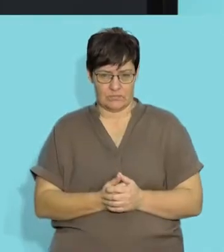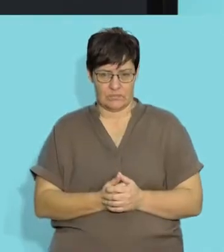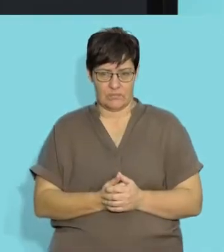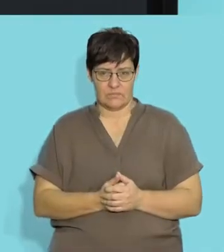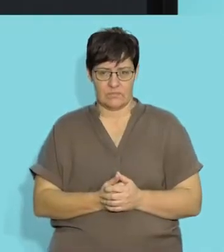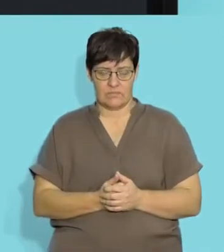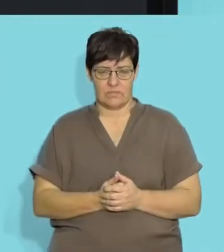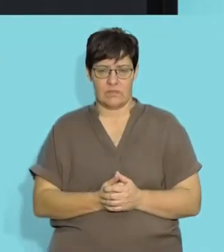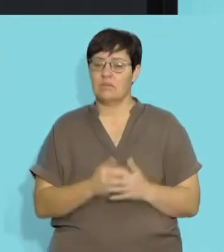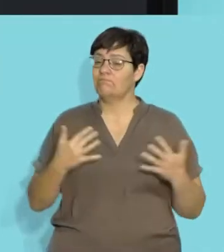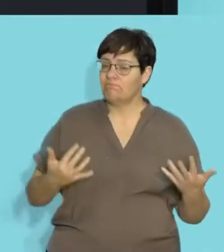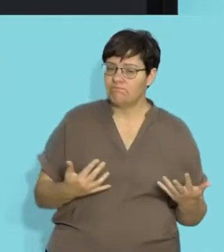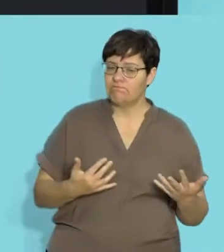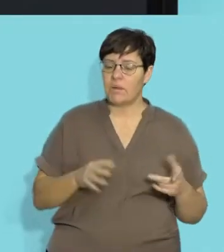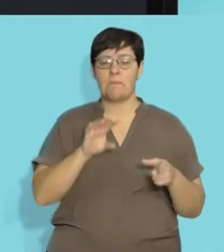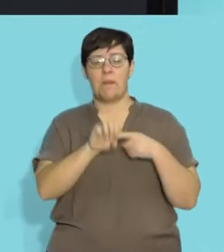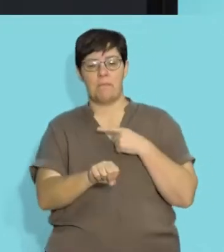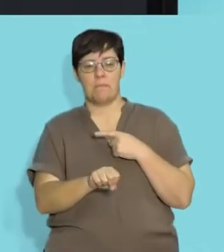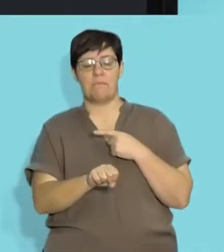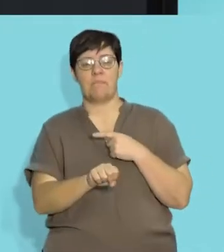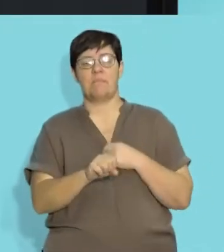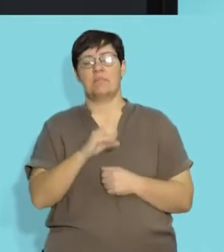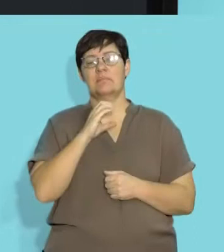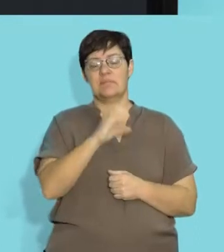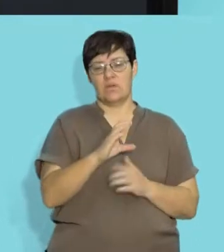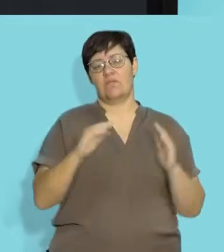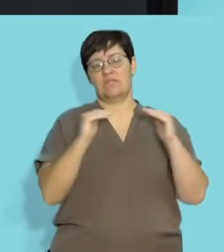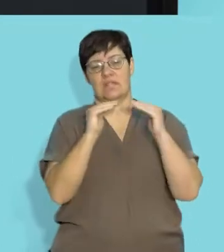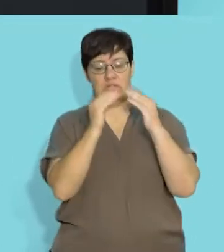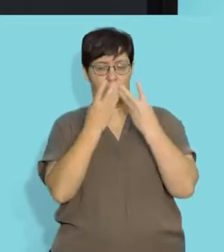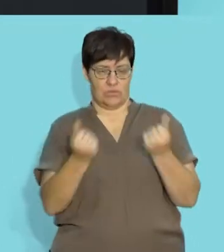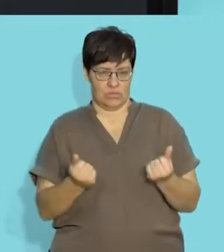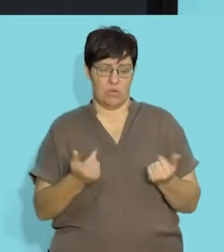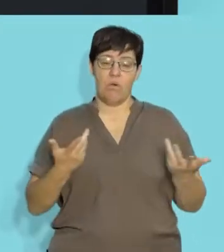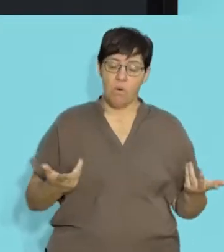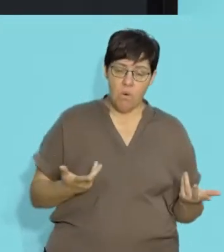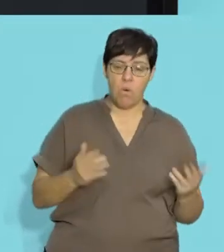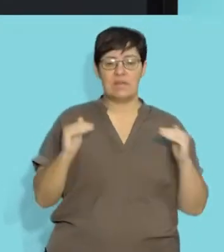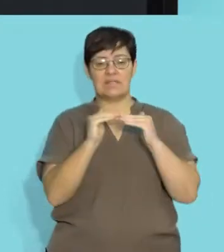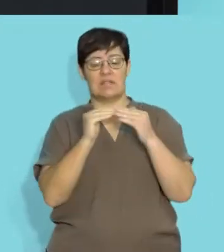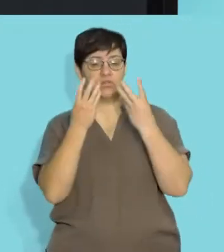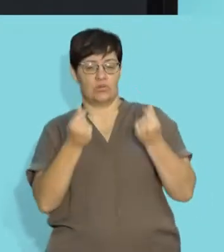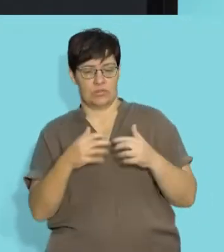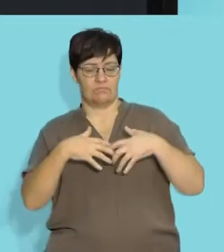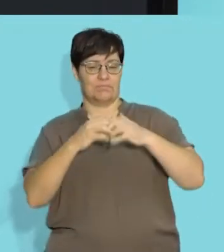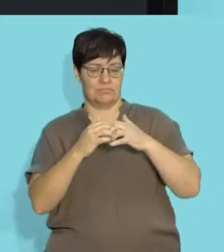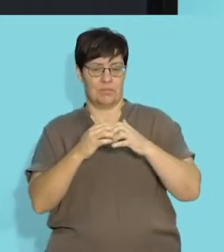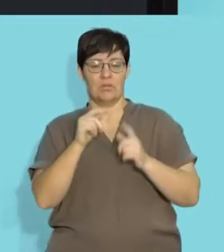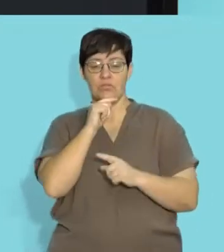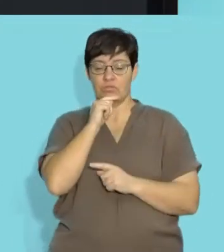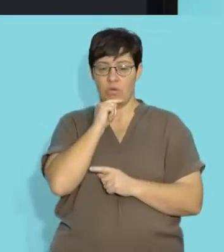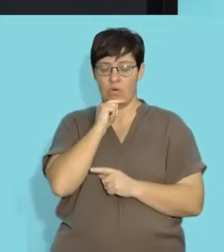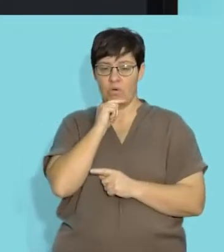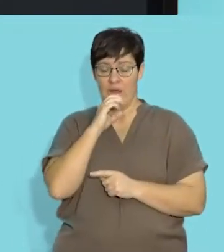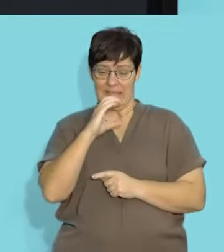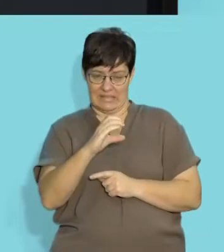far as, determining, the concentration of a standard solution or making a standard solution so that the concentration is